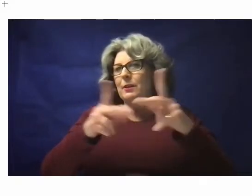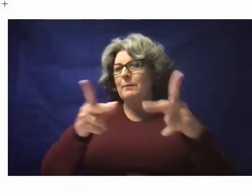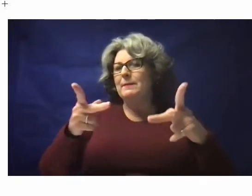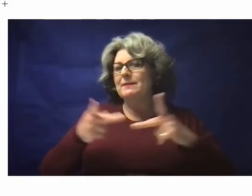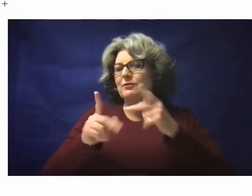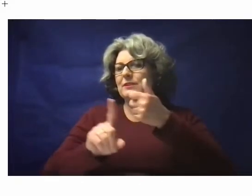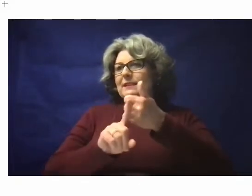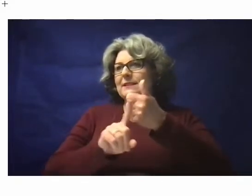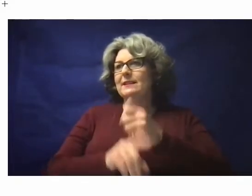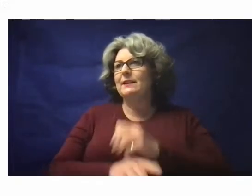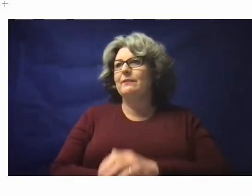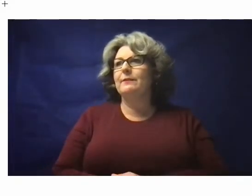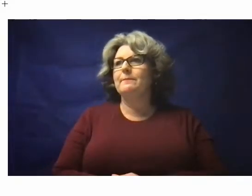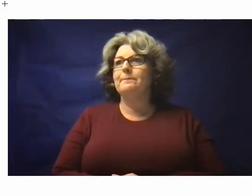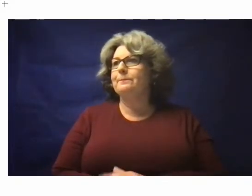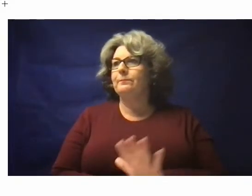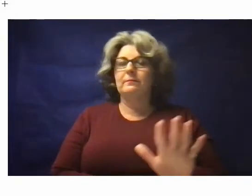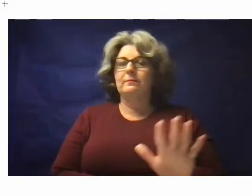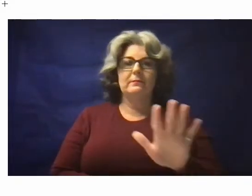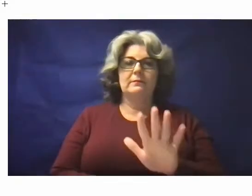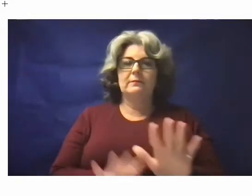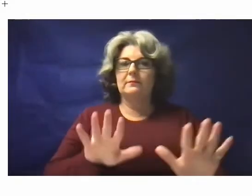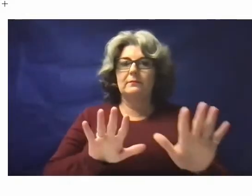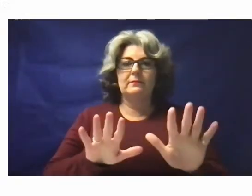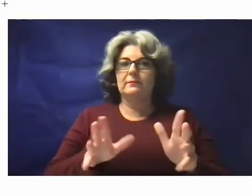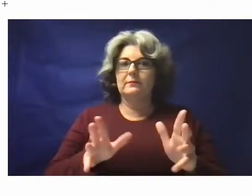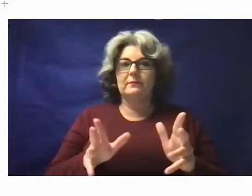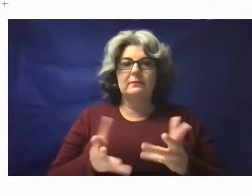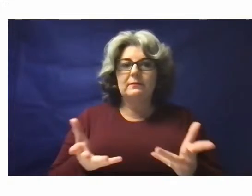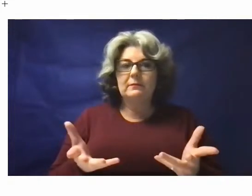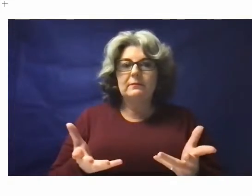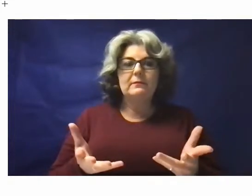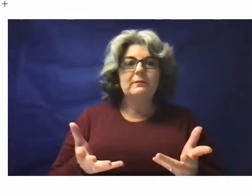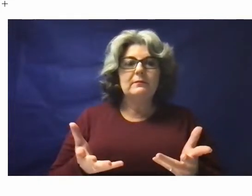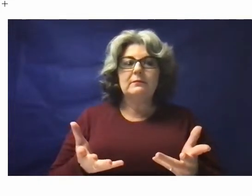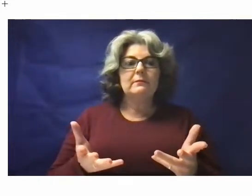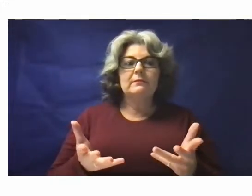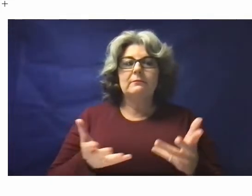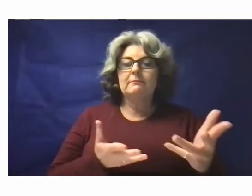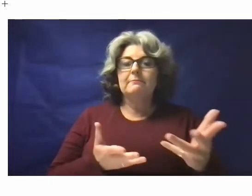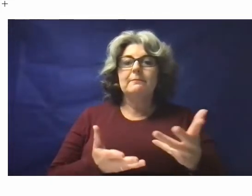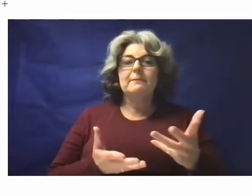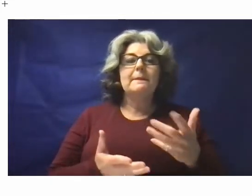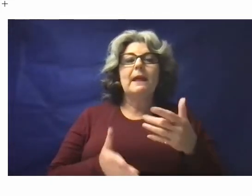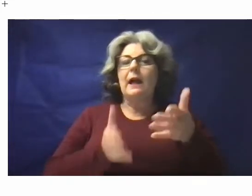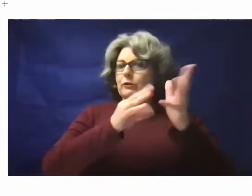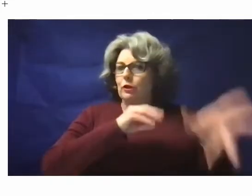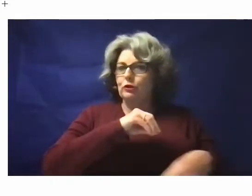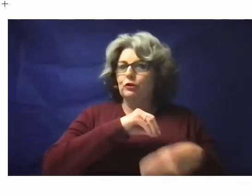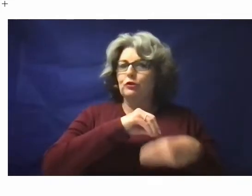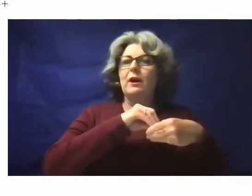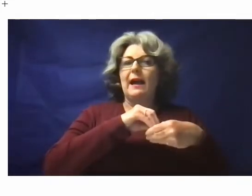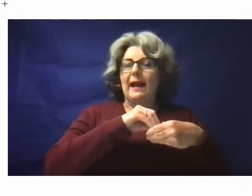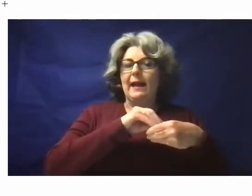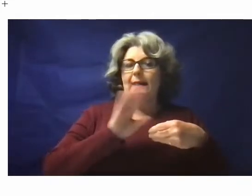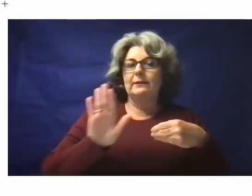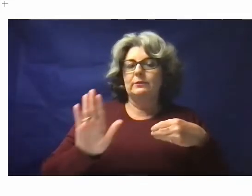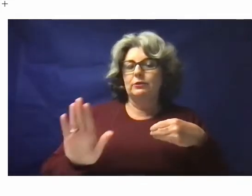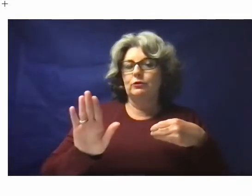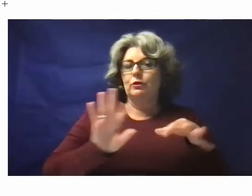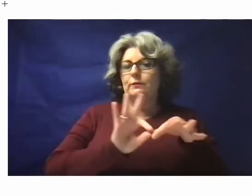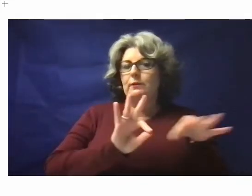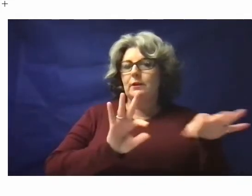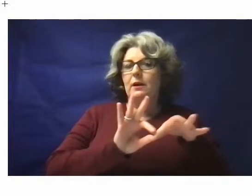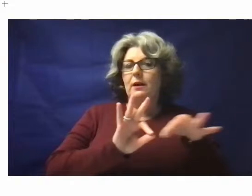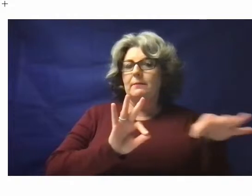said, sorry. Nope, that's okay. I was just going to add to Geraldine's part and just